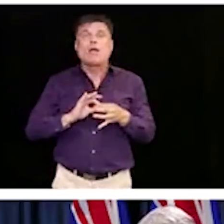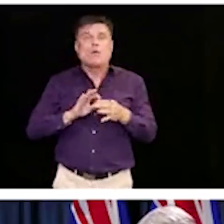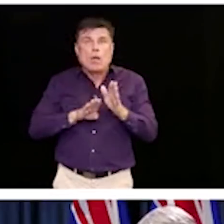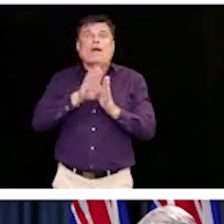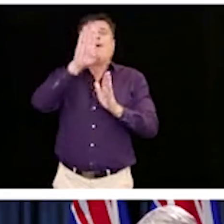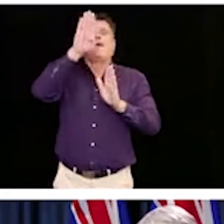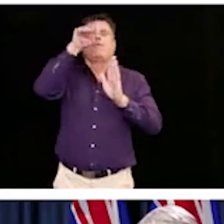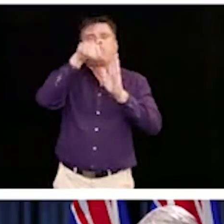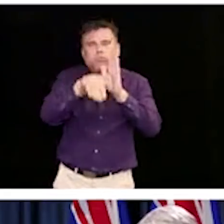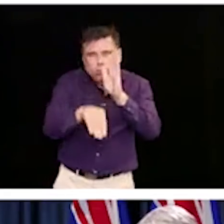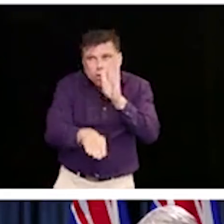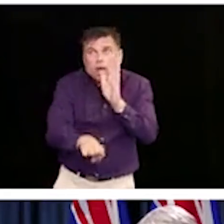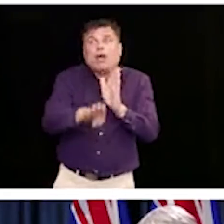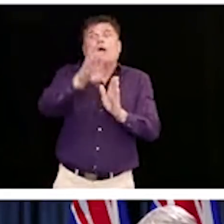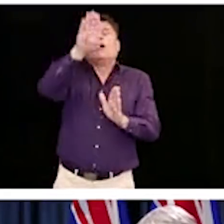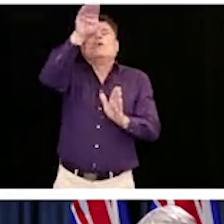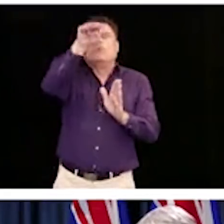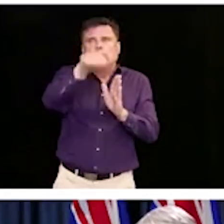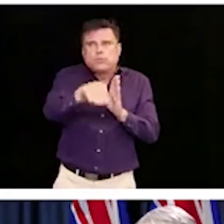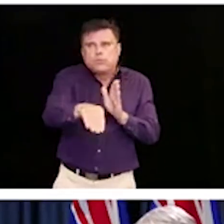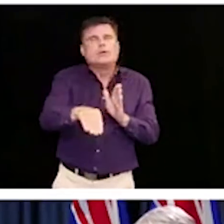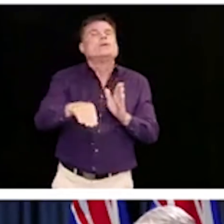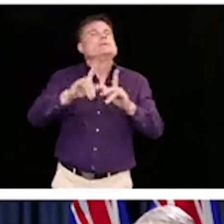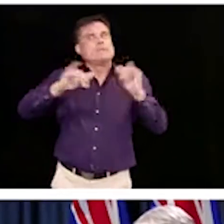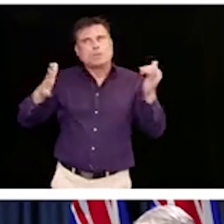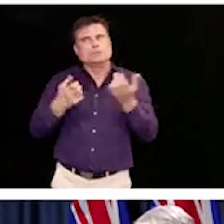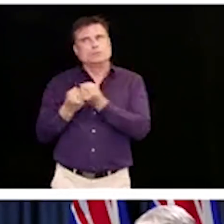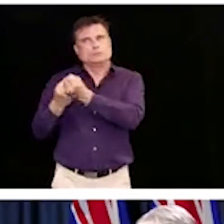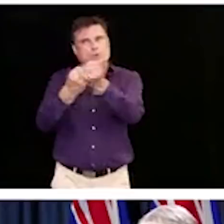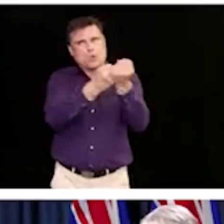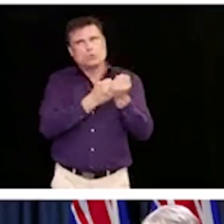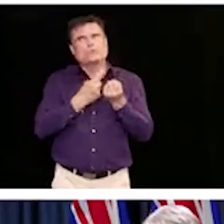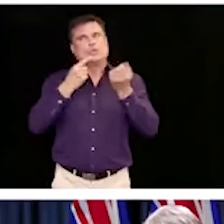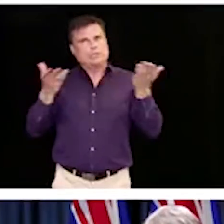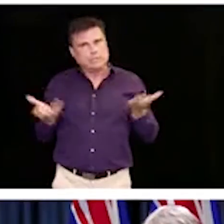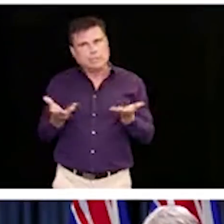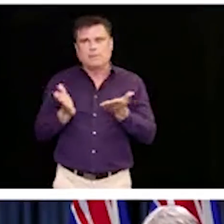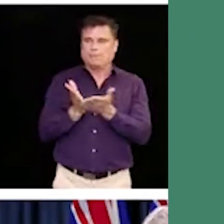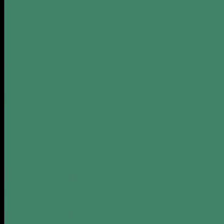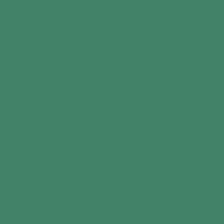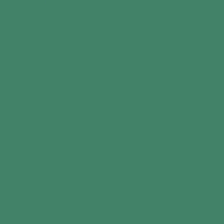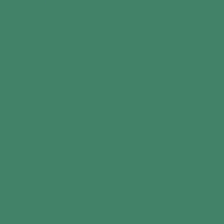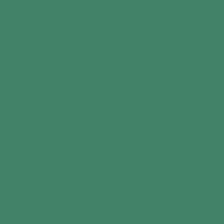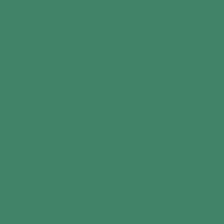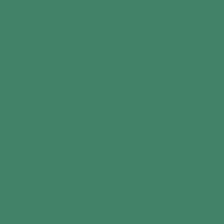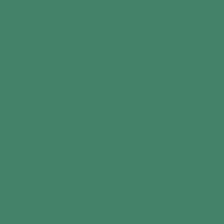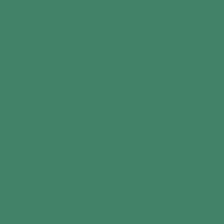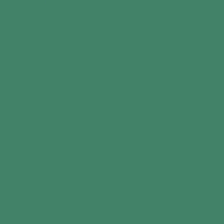And together, we're going to get through economic recovery. Thanks so much, and I look forward to your questions.